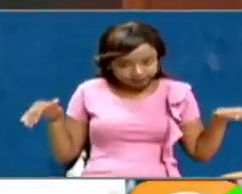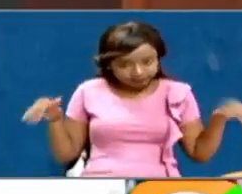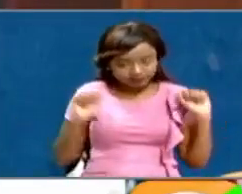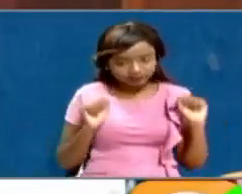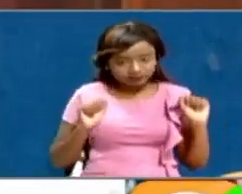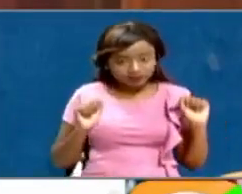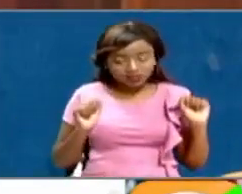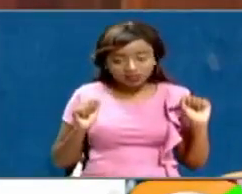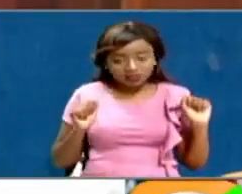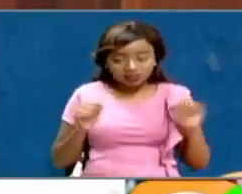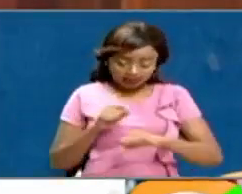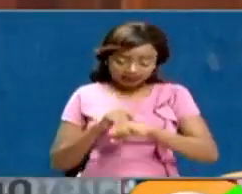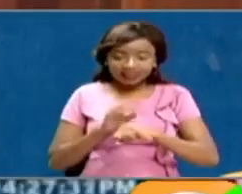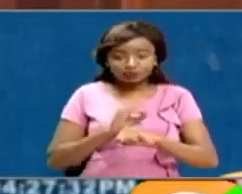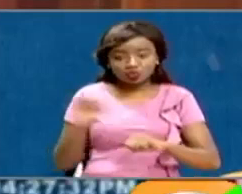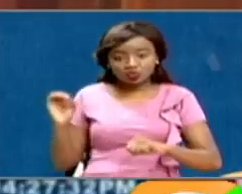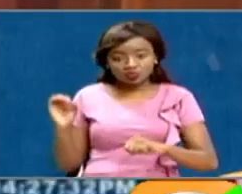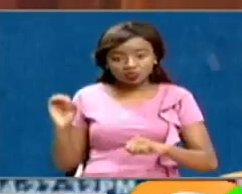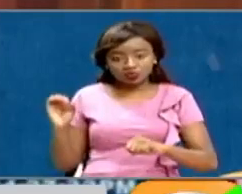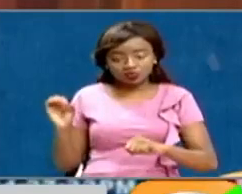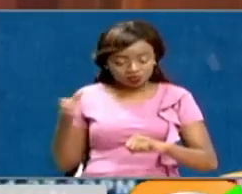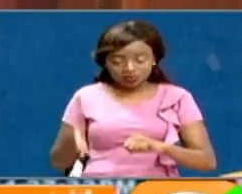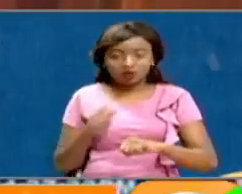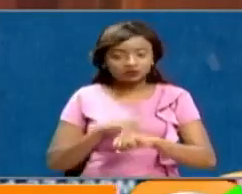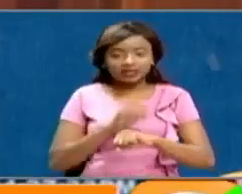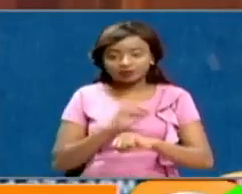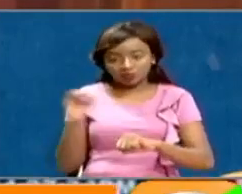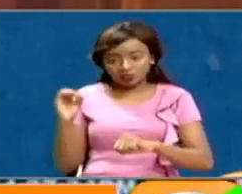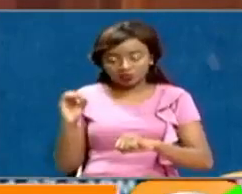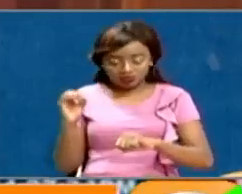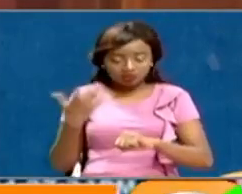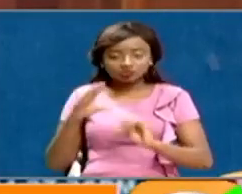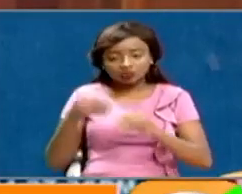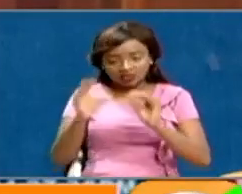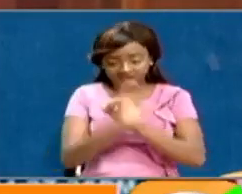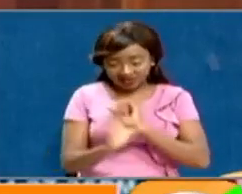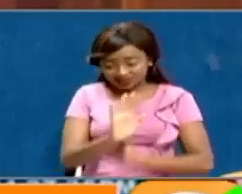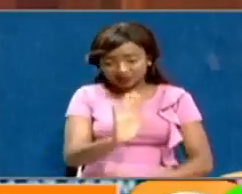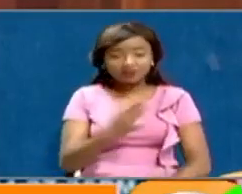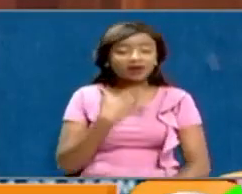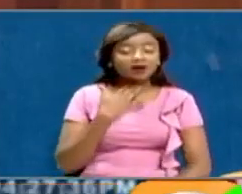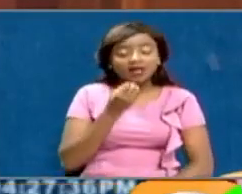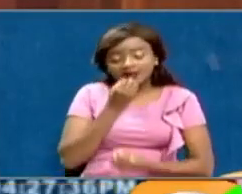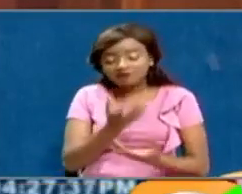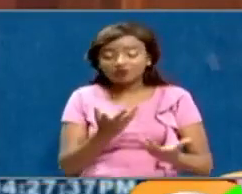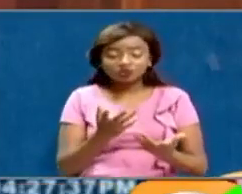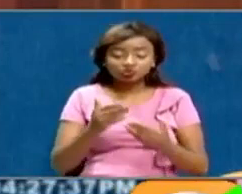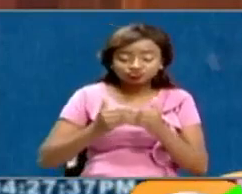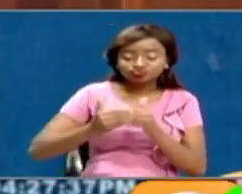we don't have the luxury of time. We must give the country a